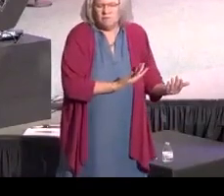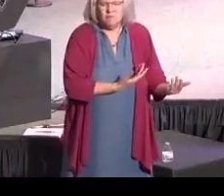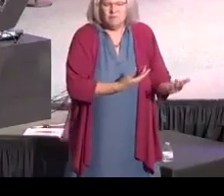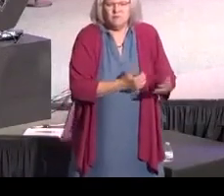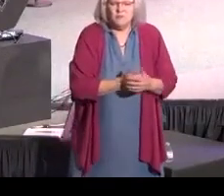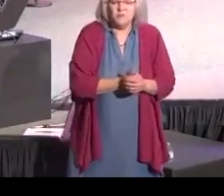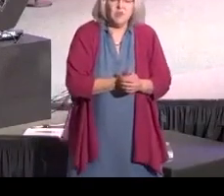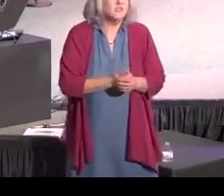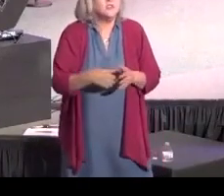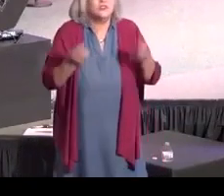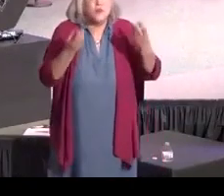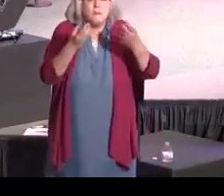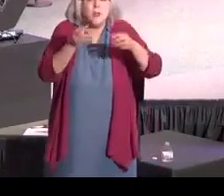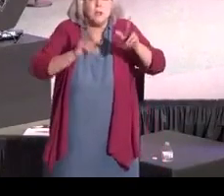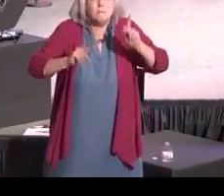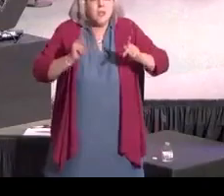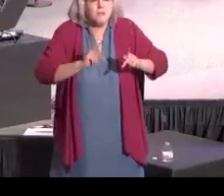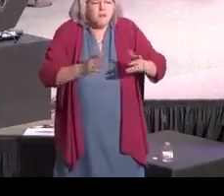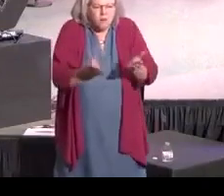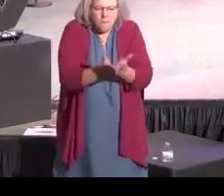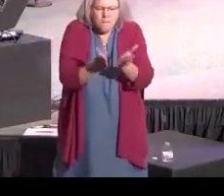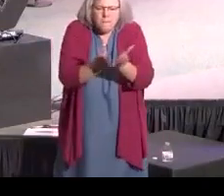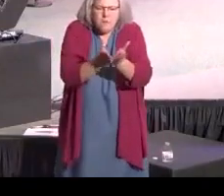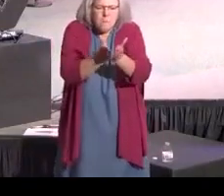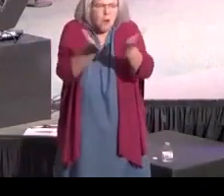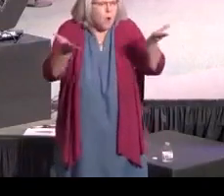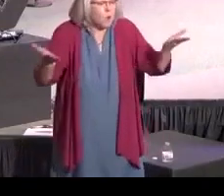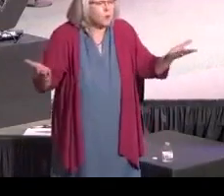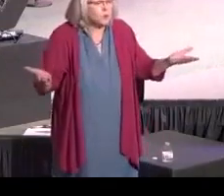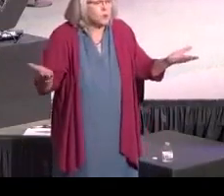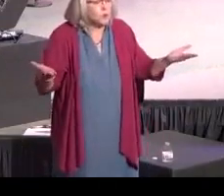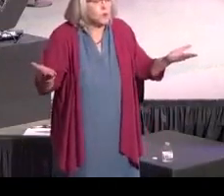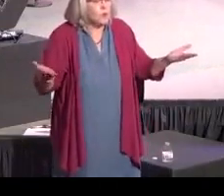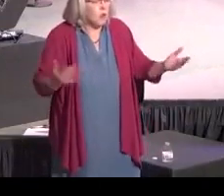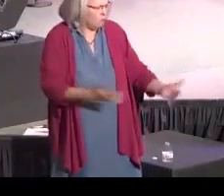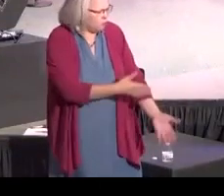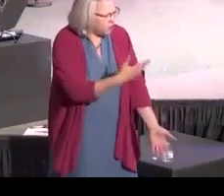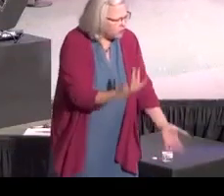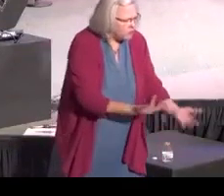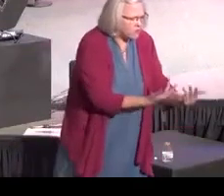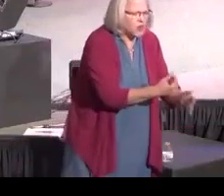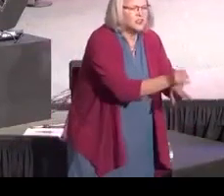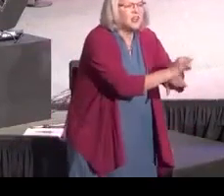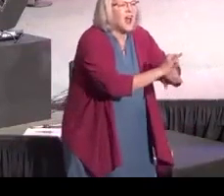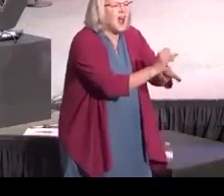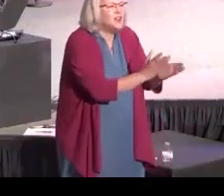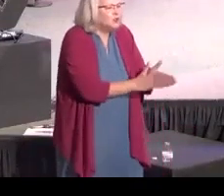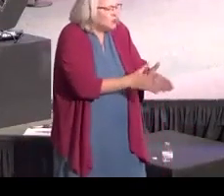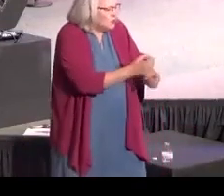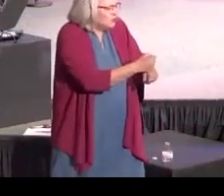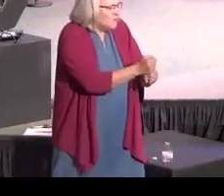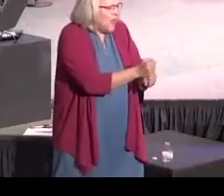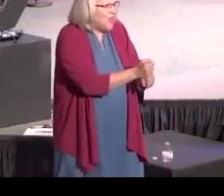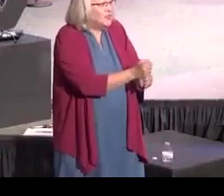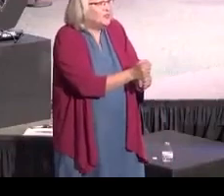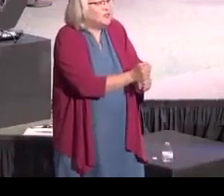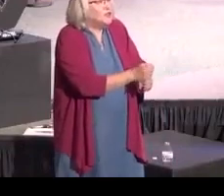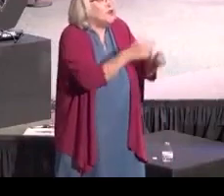have 276 people on a boat. You have all the islanders. They have this great big huge bonfire. You know, the monsoon is